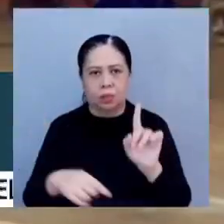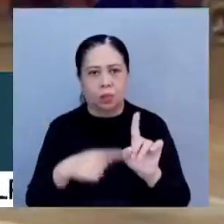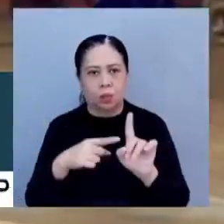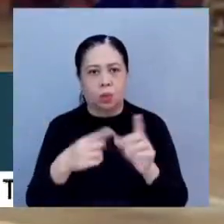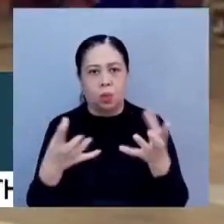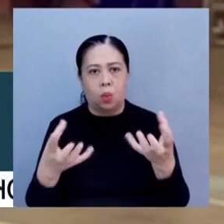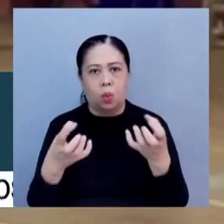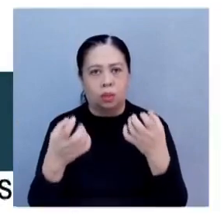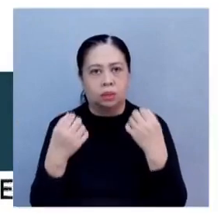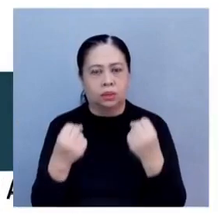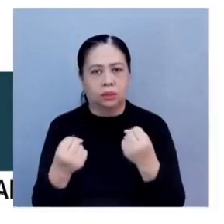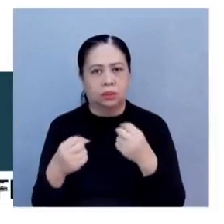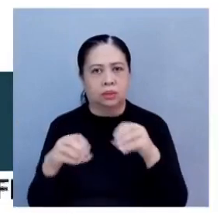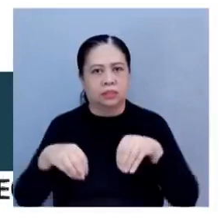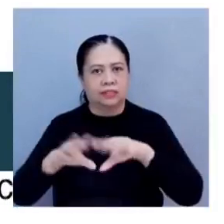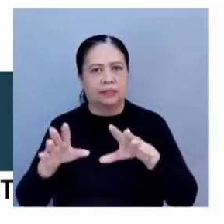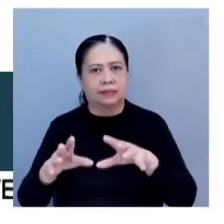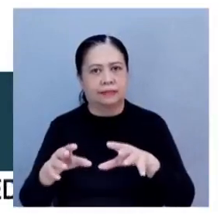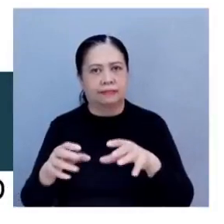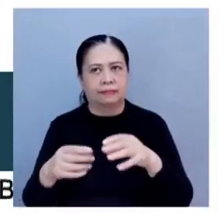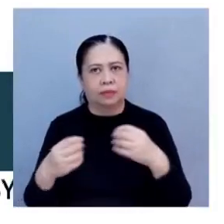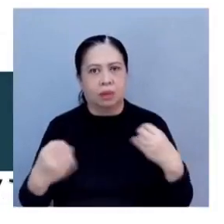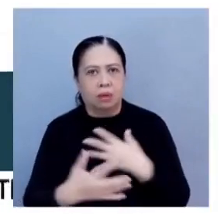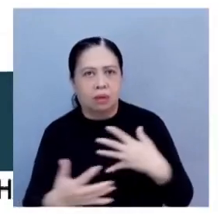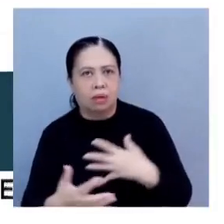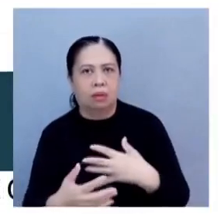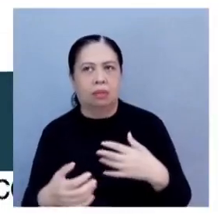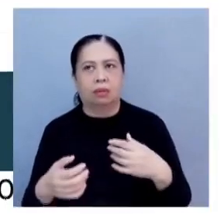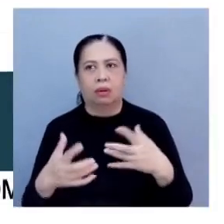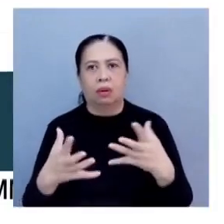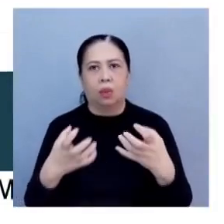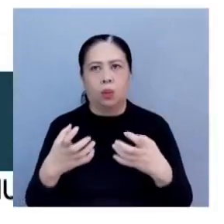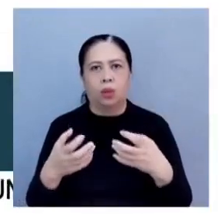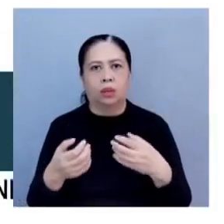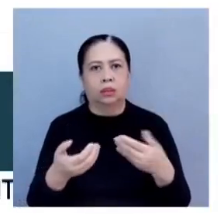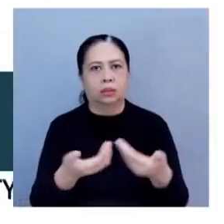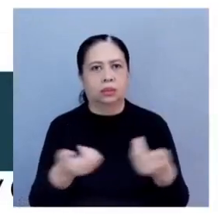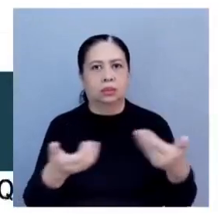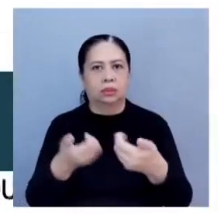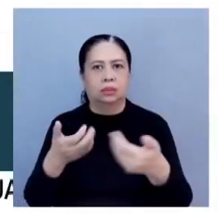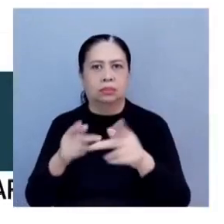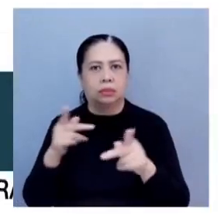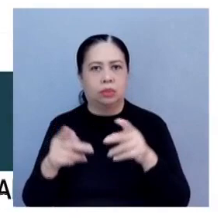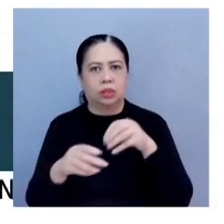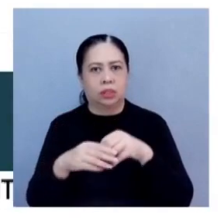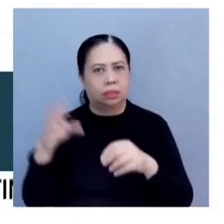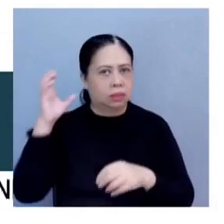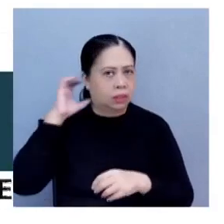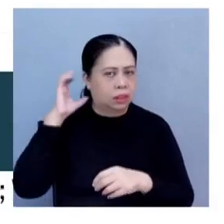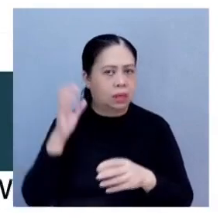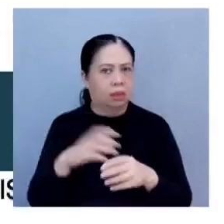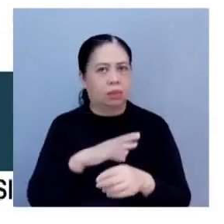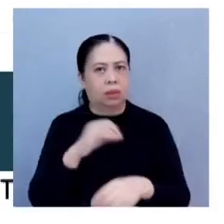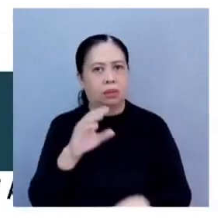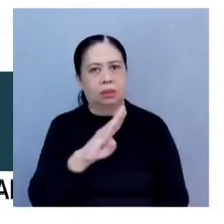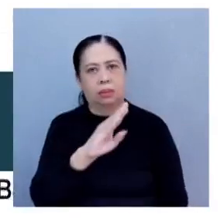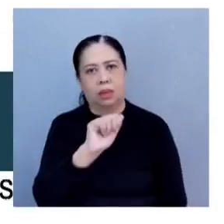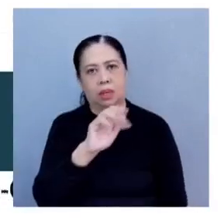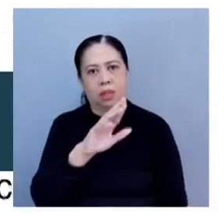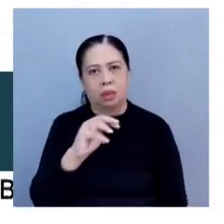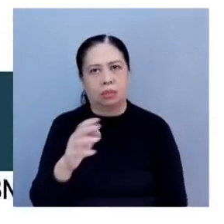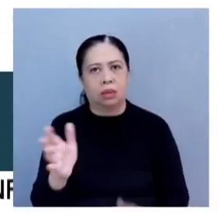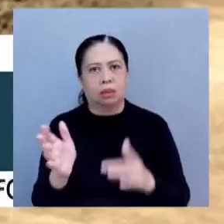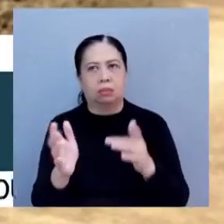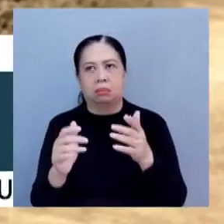to strike terror. They wanted to divide yung people in Mindanao and in the Bangsamoro between Christians